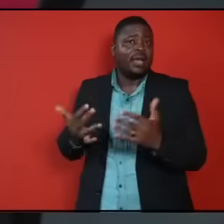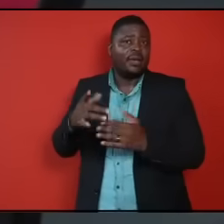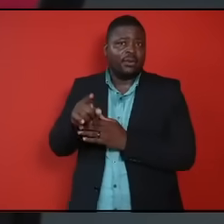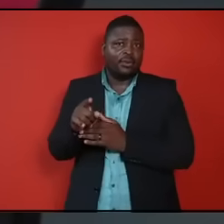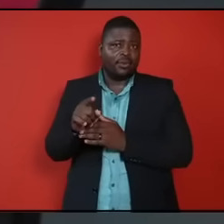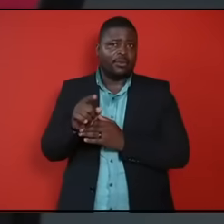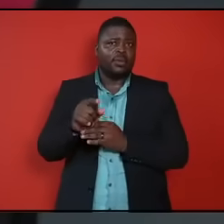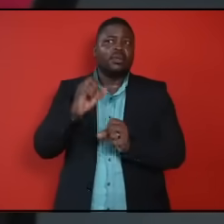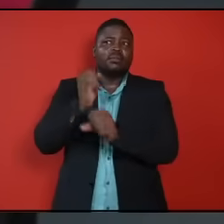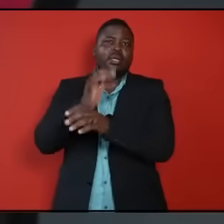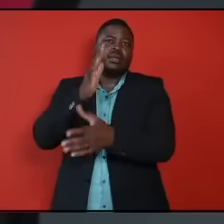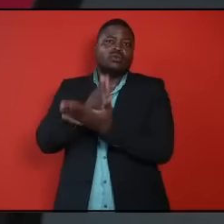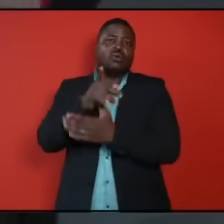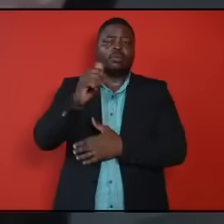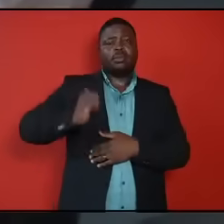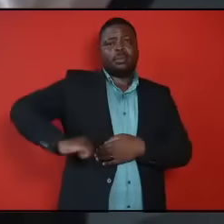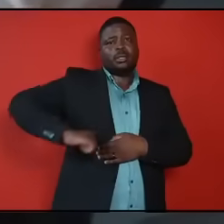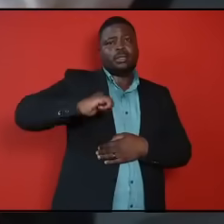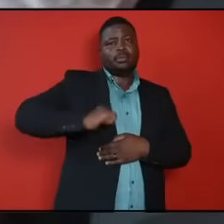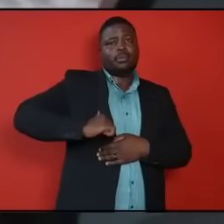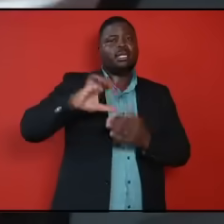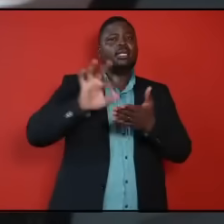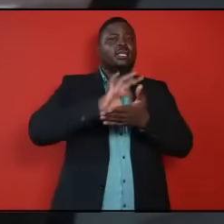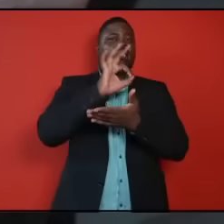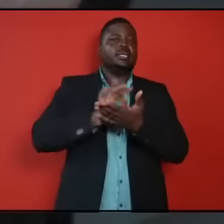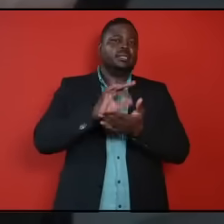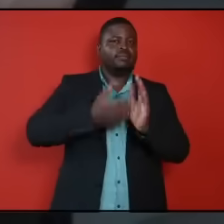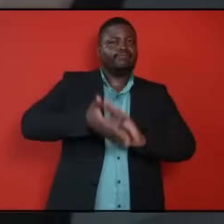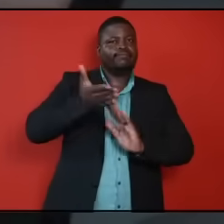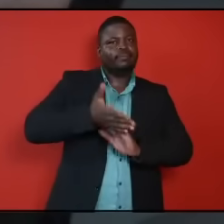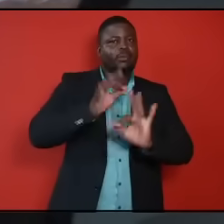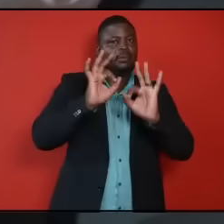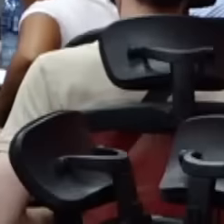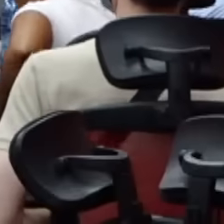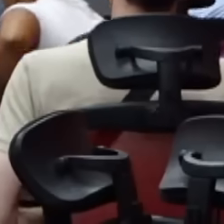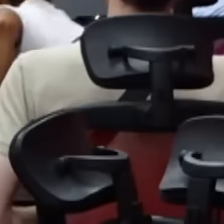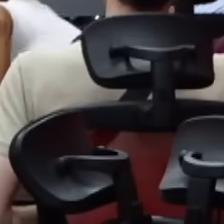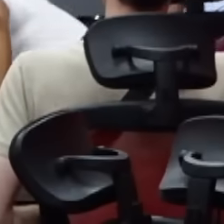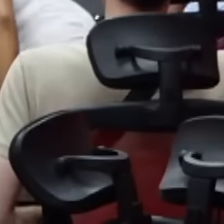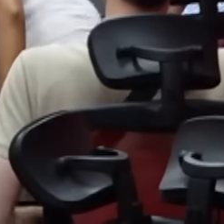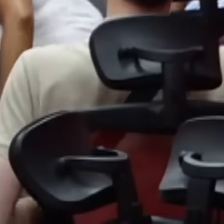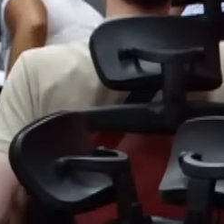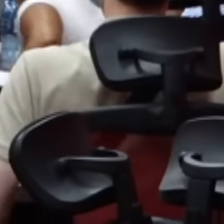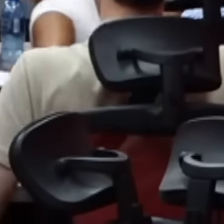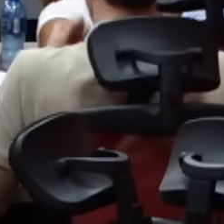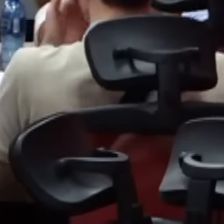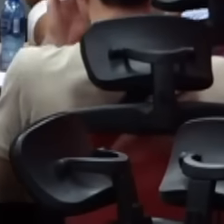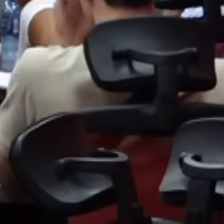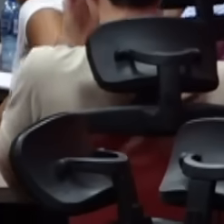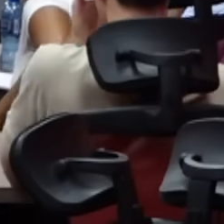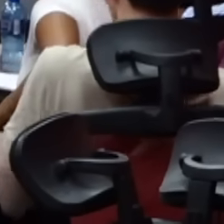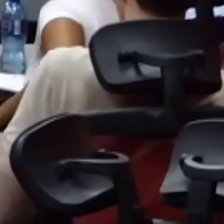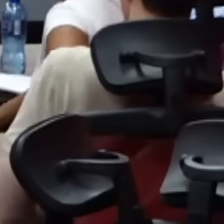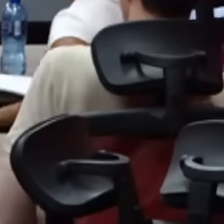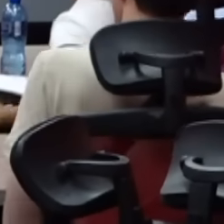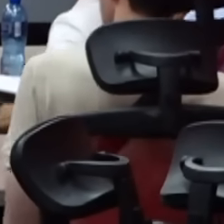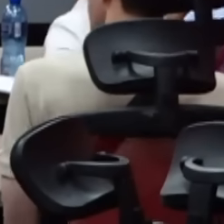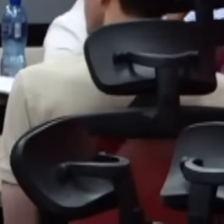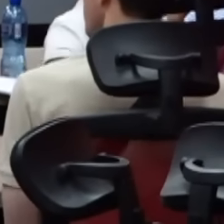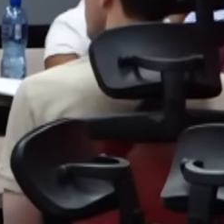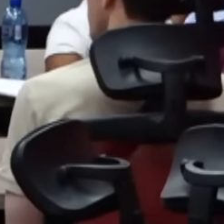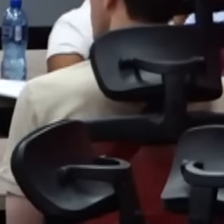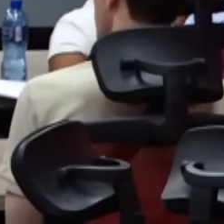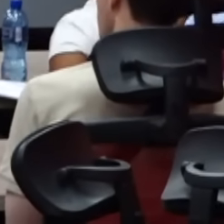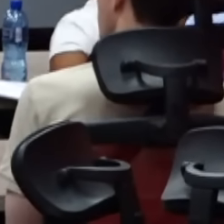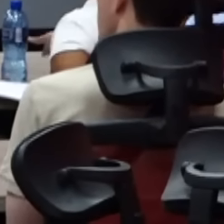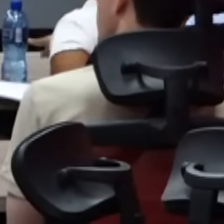these elections in the municipalities? Thank you. Number 2. I'm with the SABC. Well, my first question